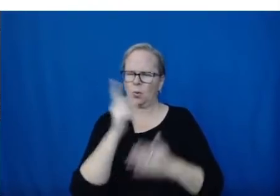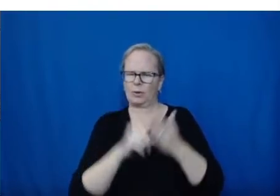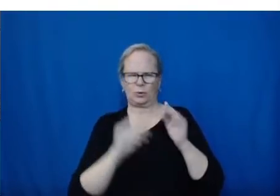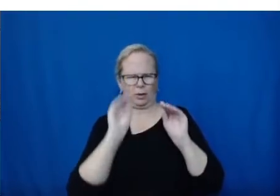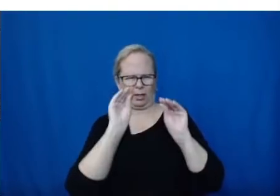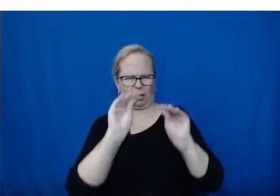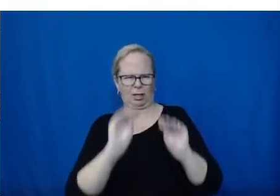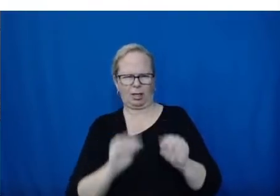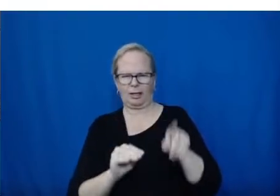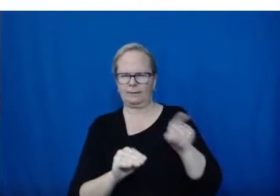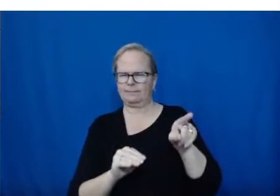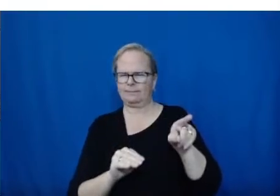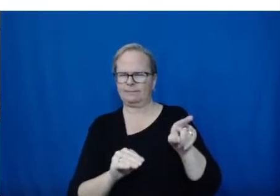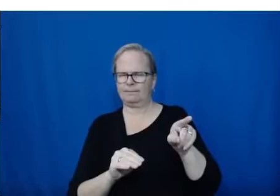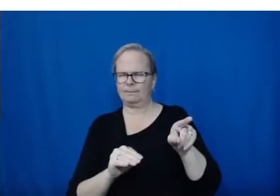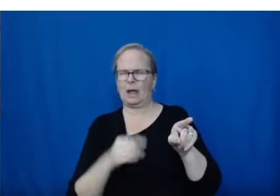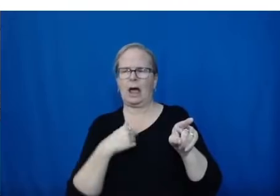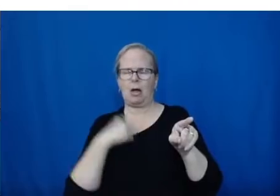are out of